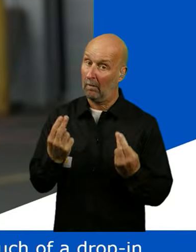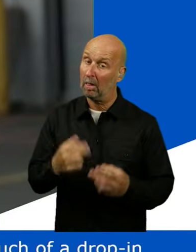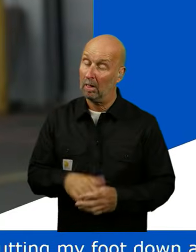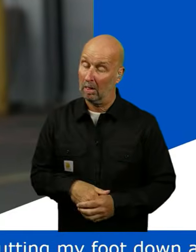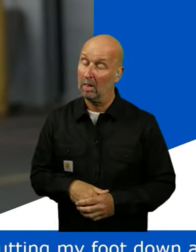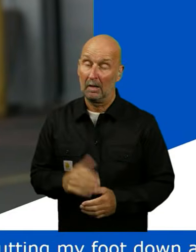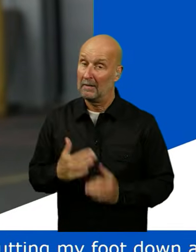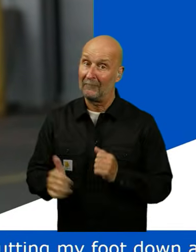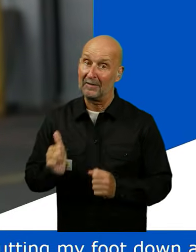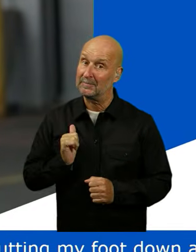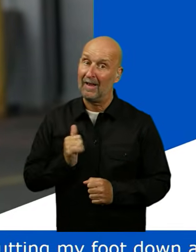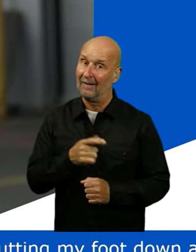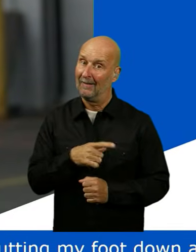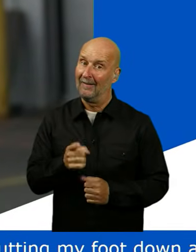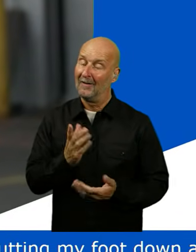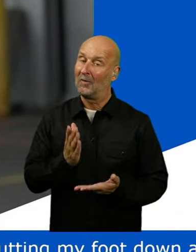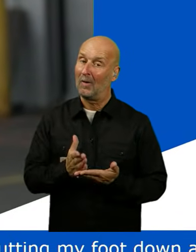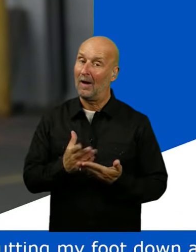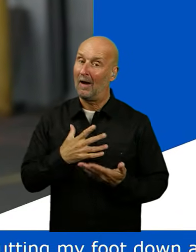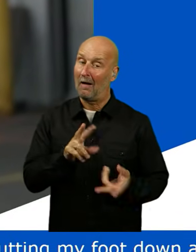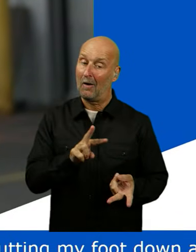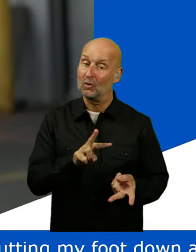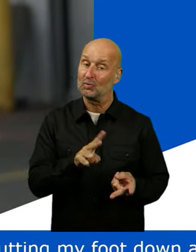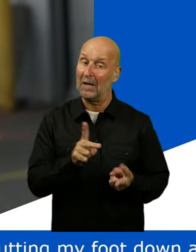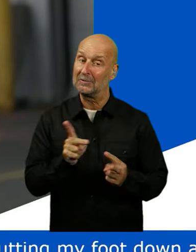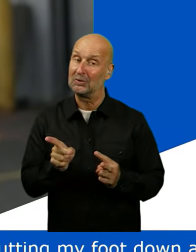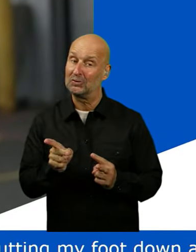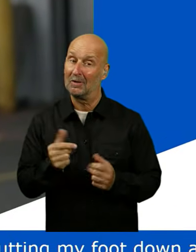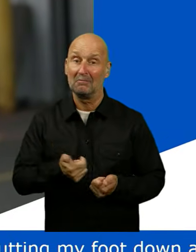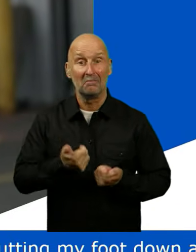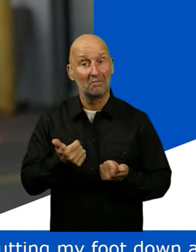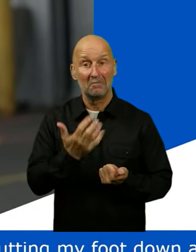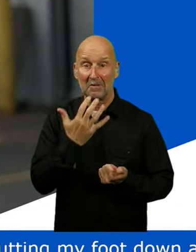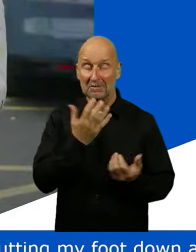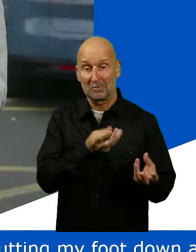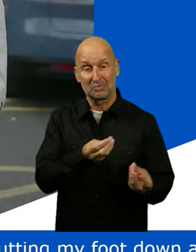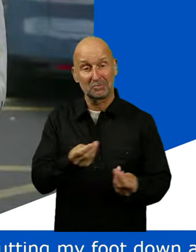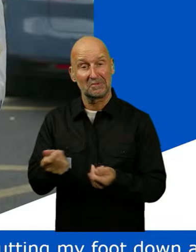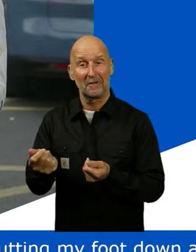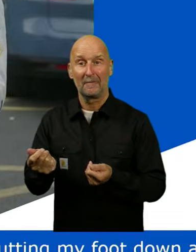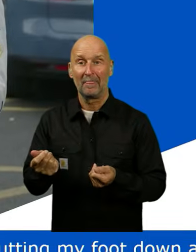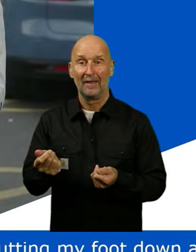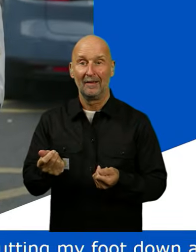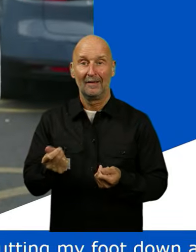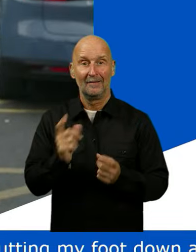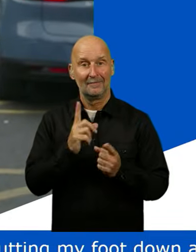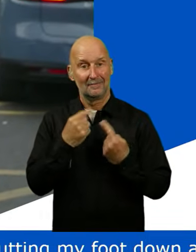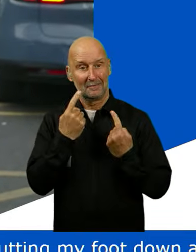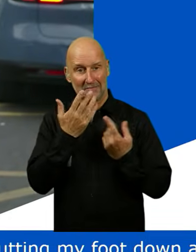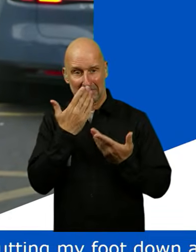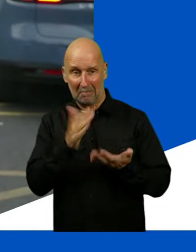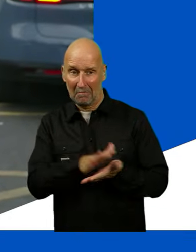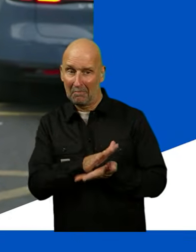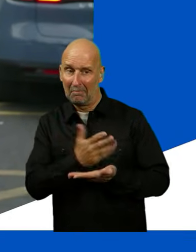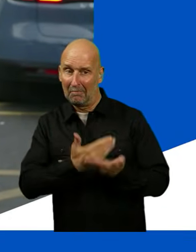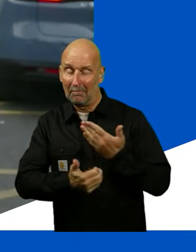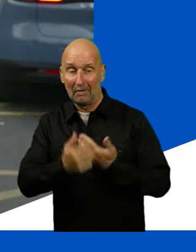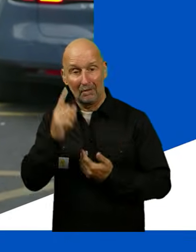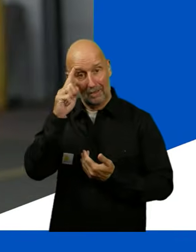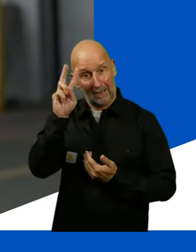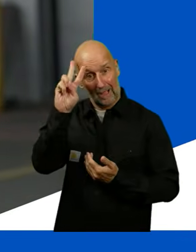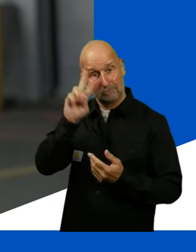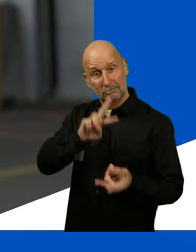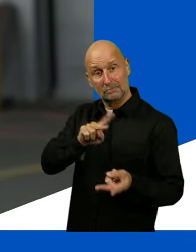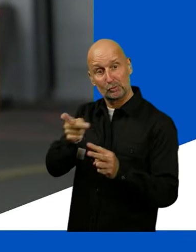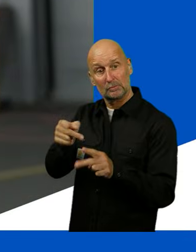So it's not as much of a transition, I think, going into an EV vehicle. So, well, you're smiling. It sounds like a pleasant experience. Yes. So would you consider switching